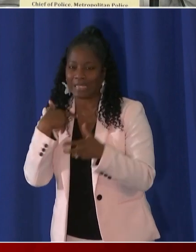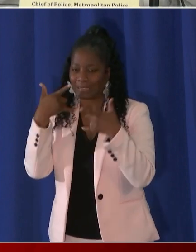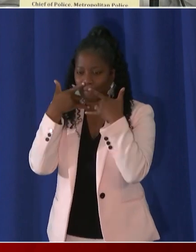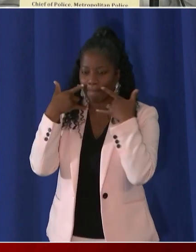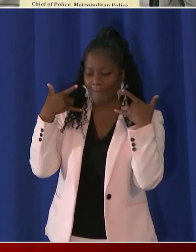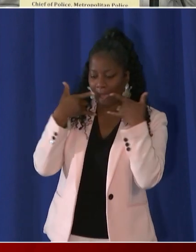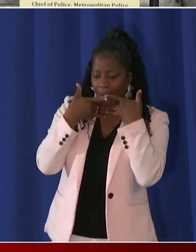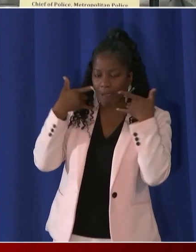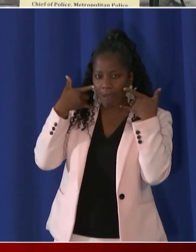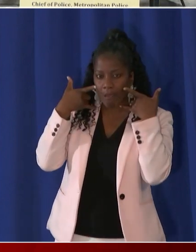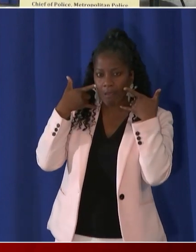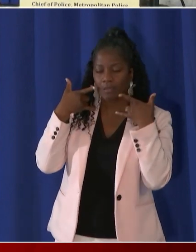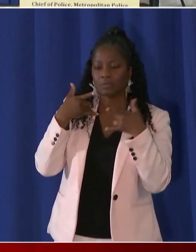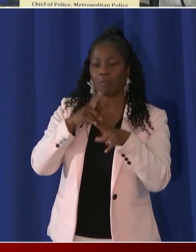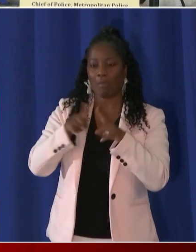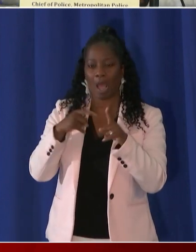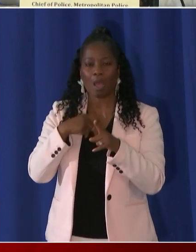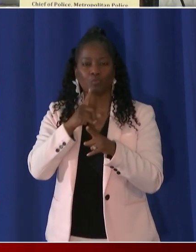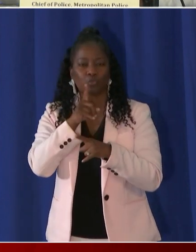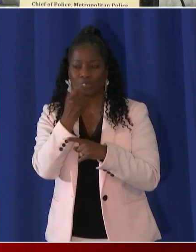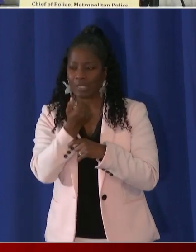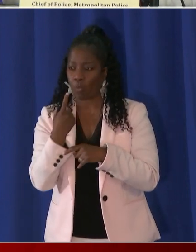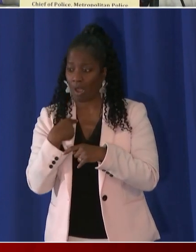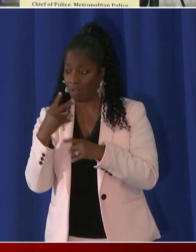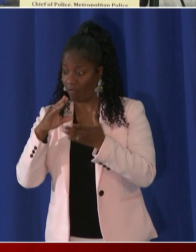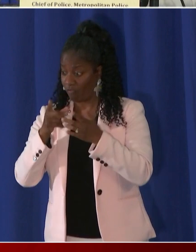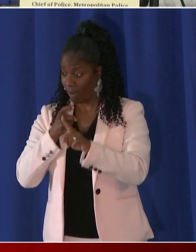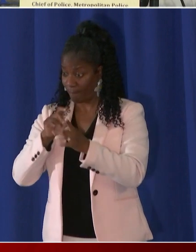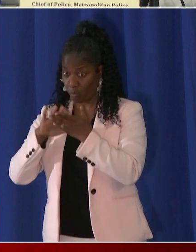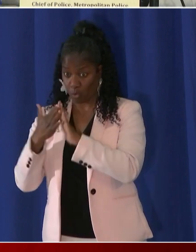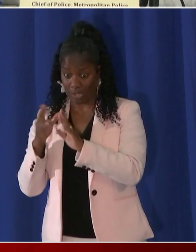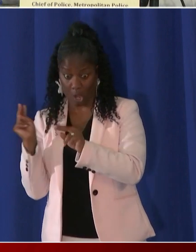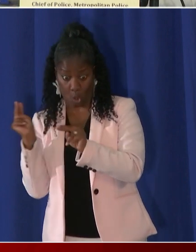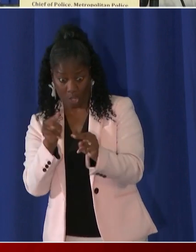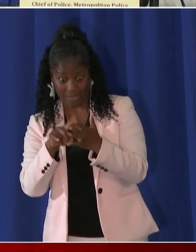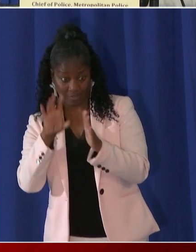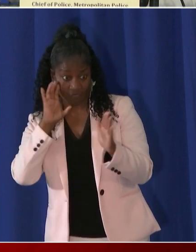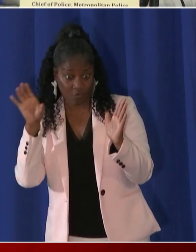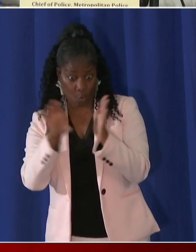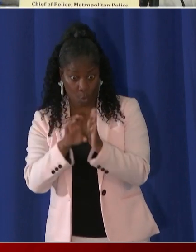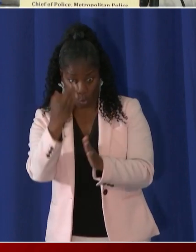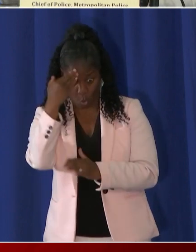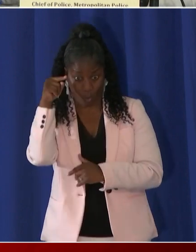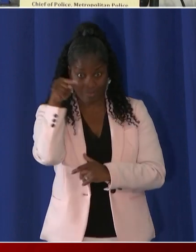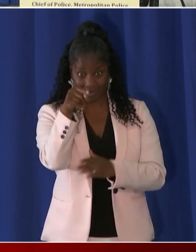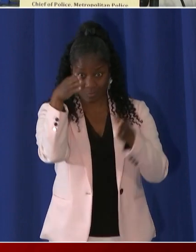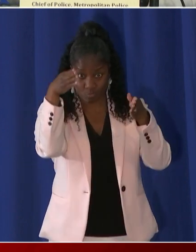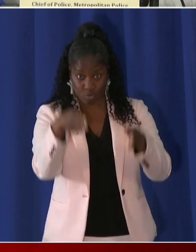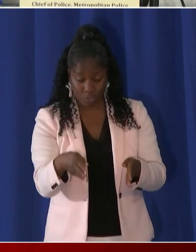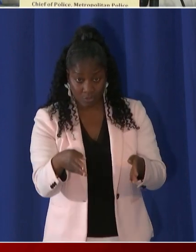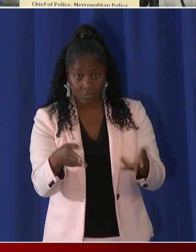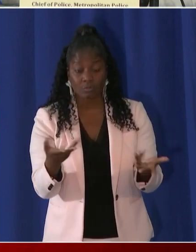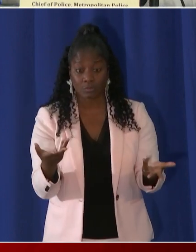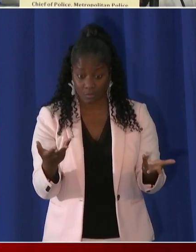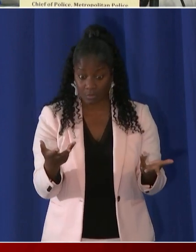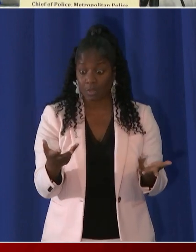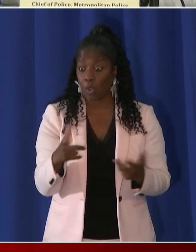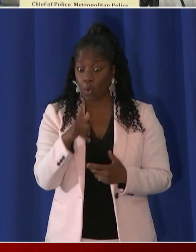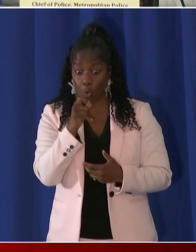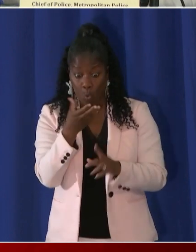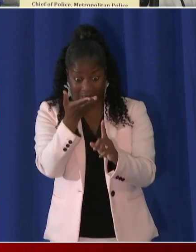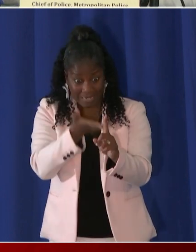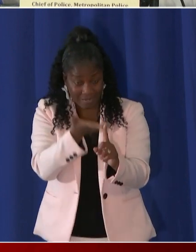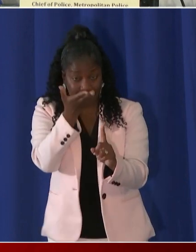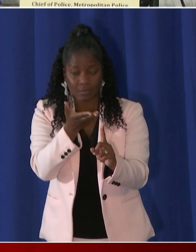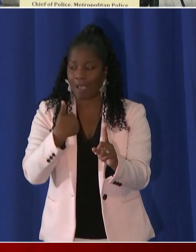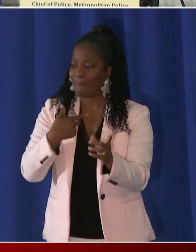on the lower half of his face, I'm sure that anybody in the community can look at this photo who knows this individual, who knows who he